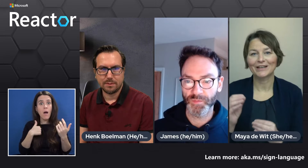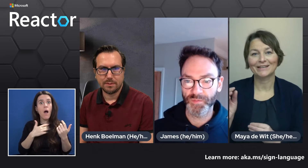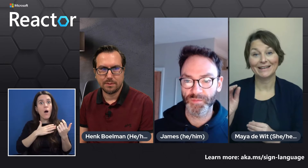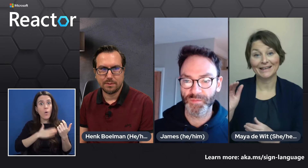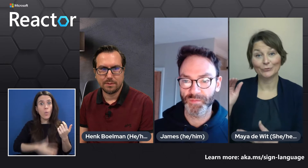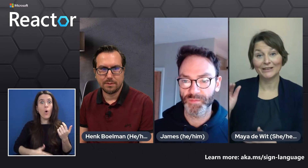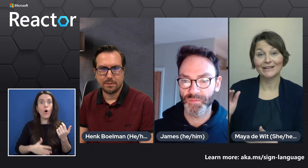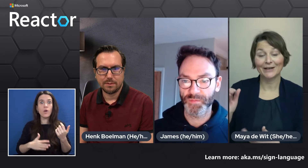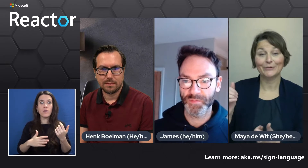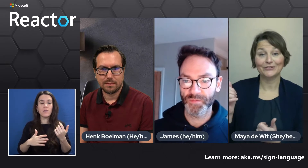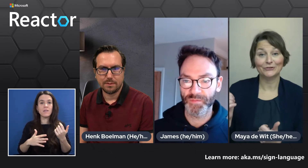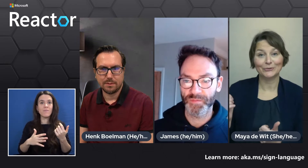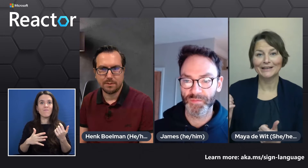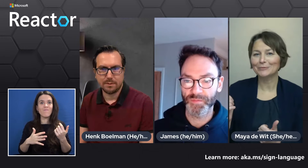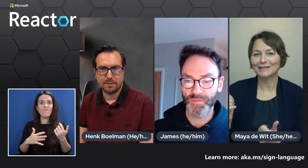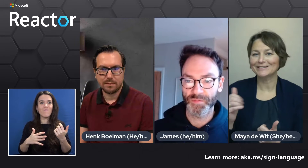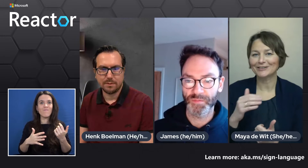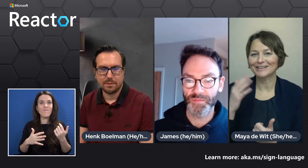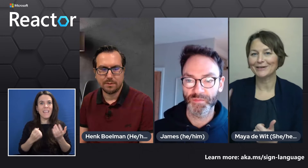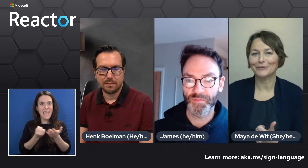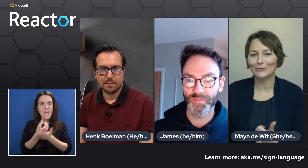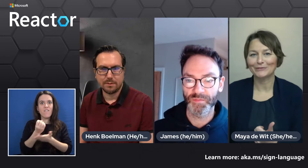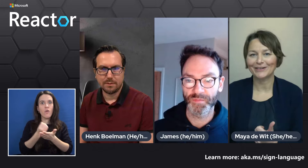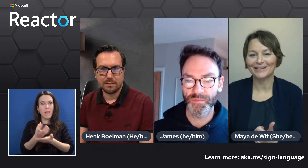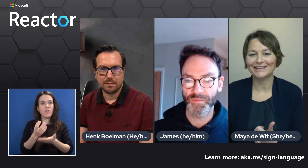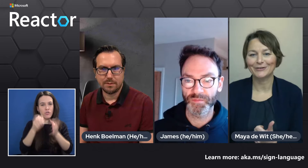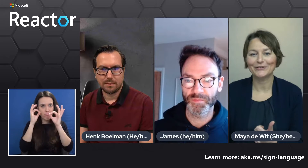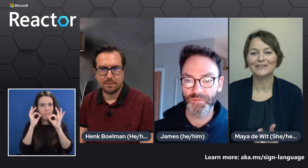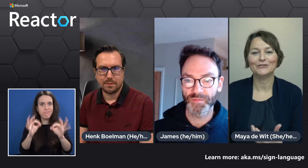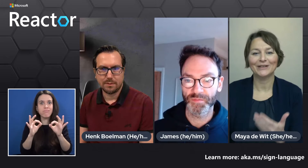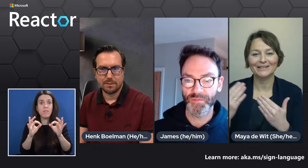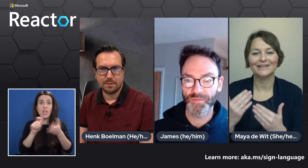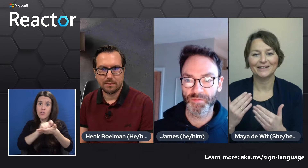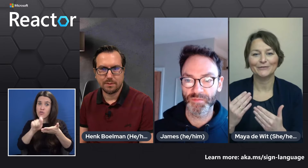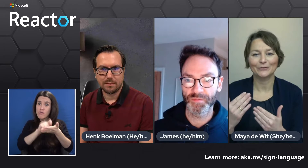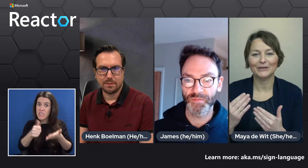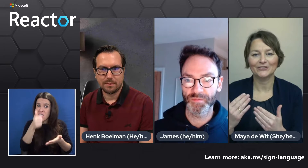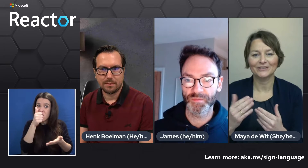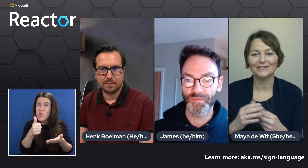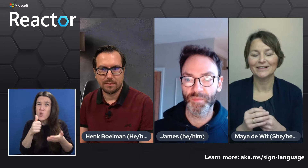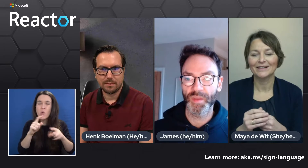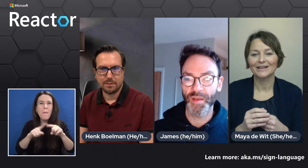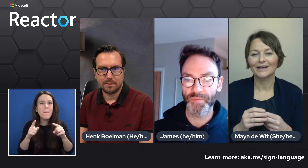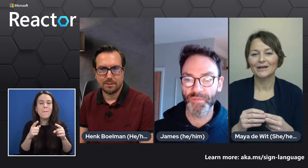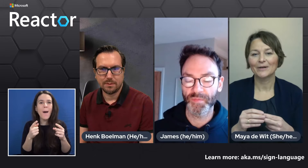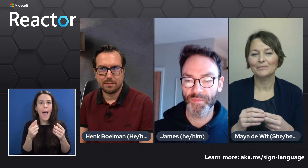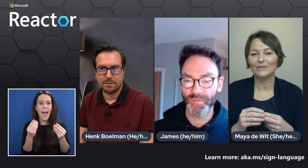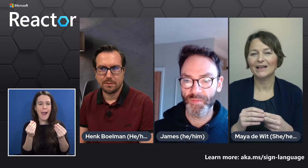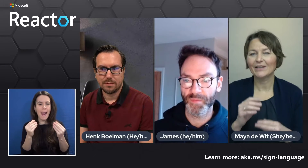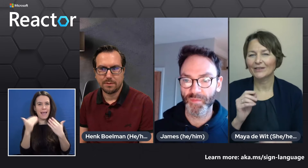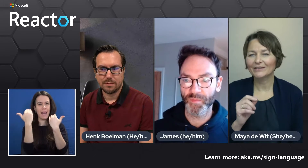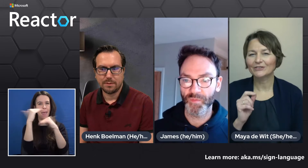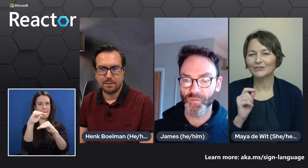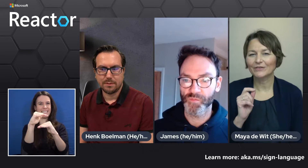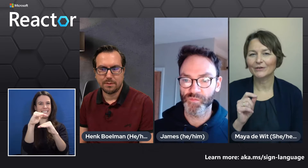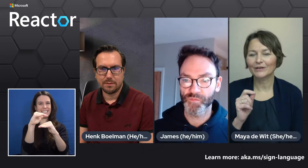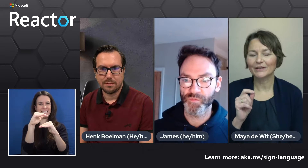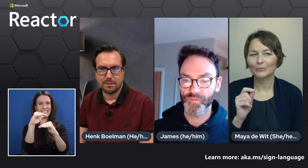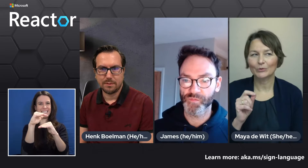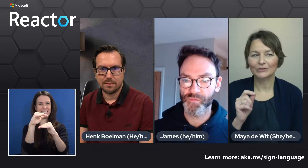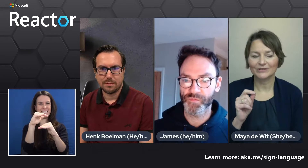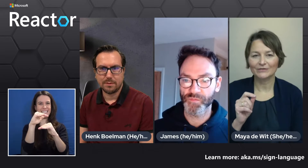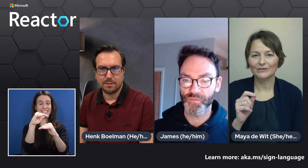language, and a written language is great, but it doesn't give you everything that you need to get that information. And I think there's a